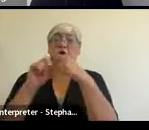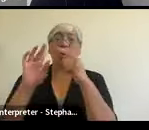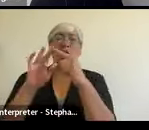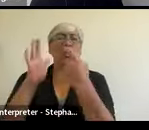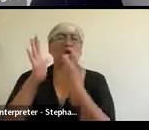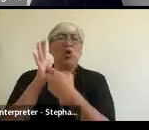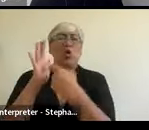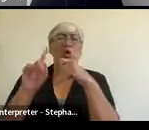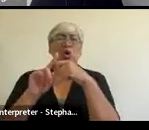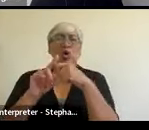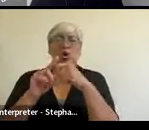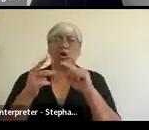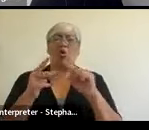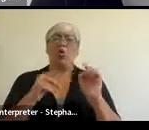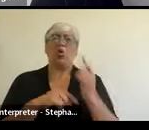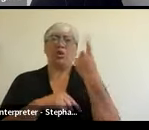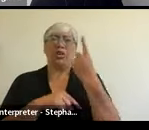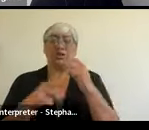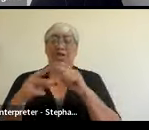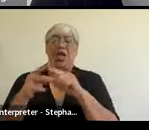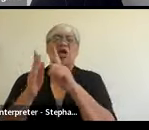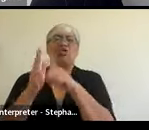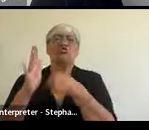Auckland and Joe Bond.